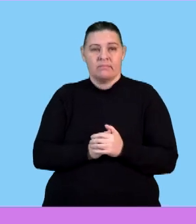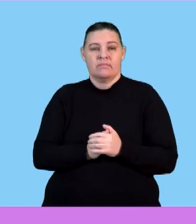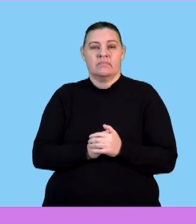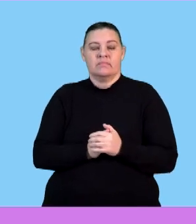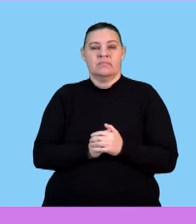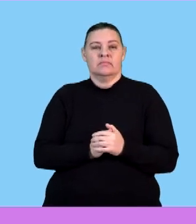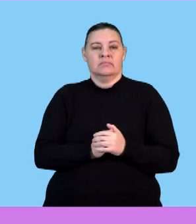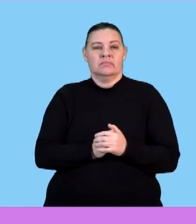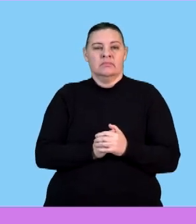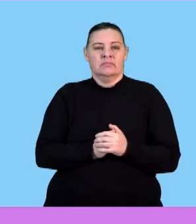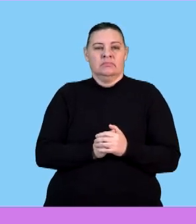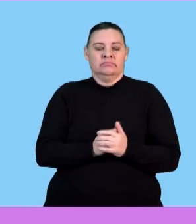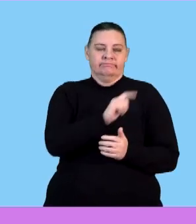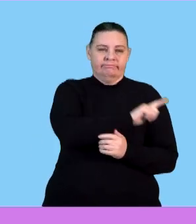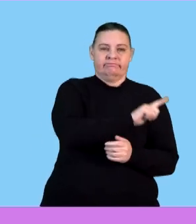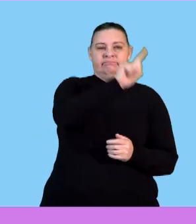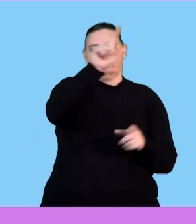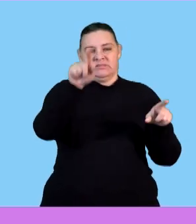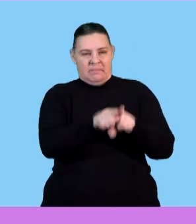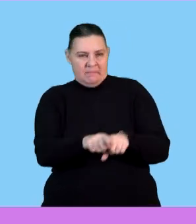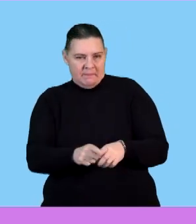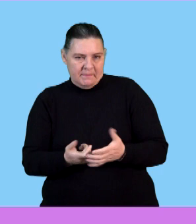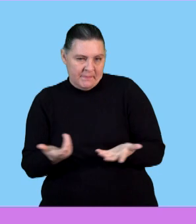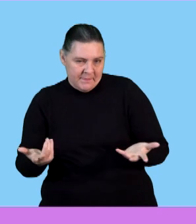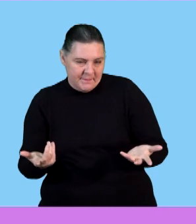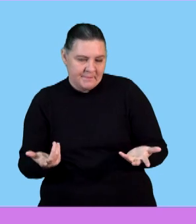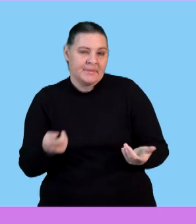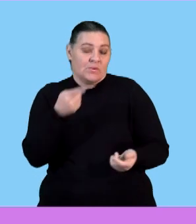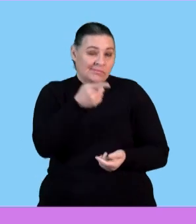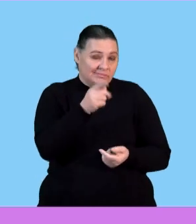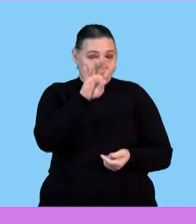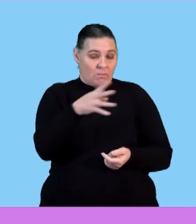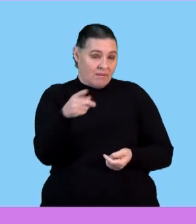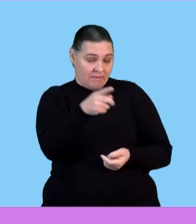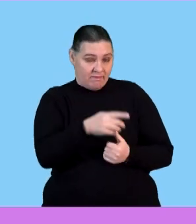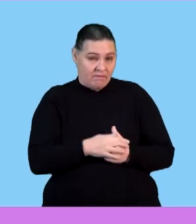remember, that one would also be a length, and that would also be a length. So for this formula,